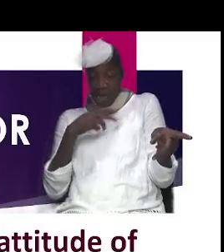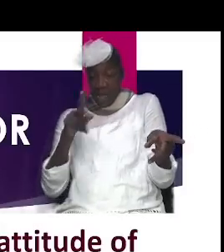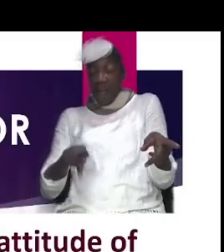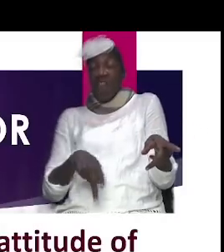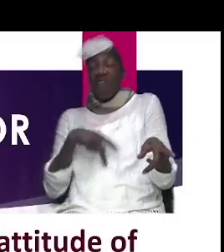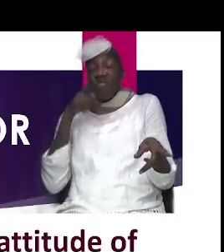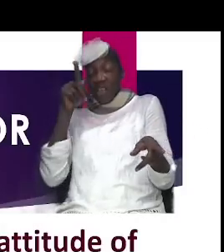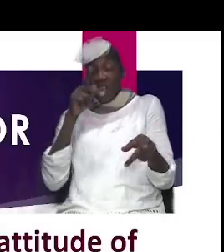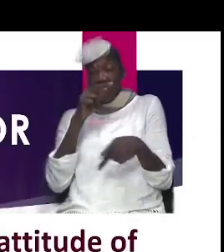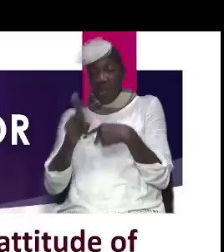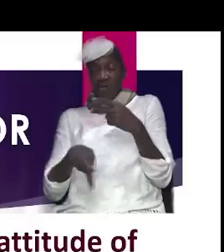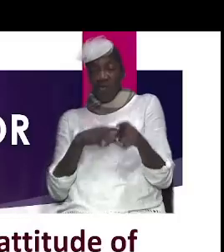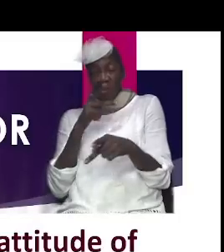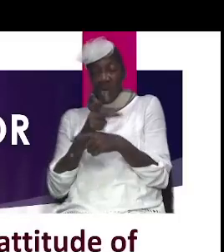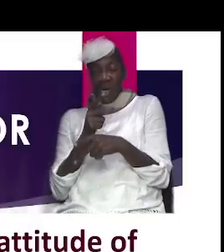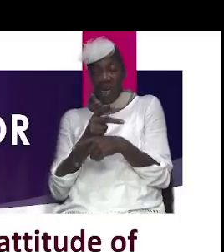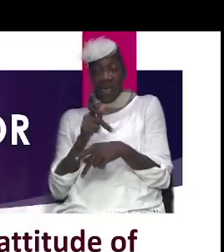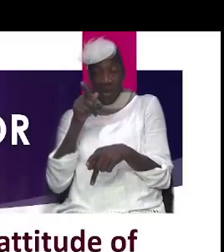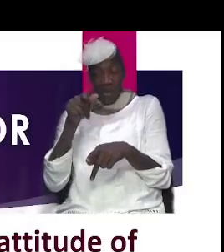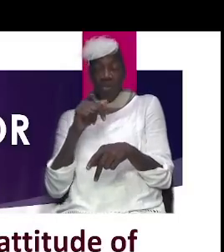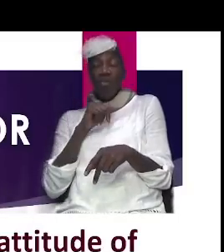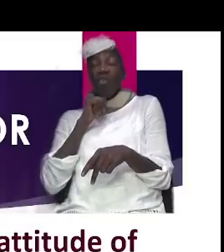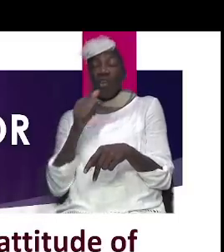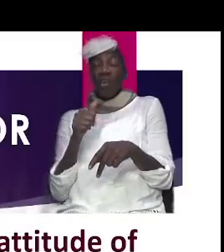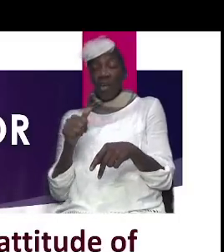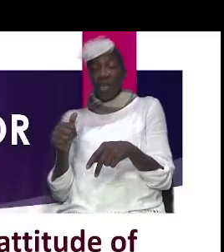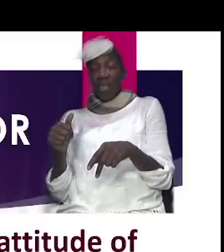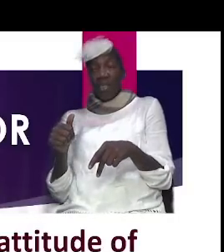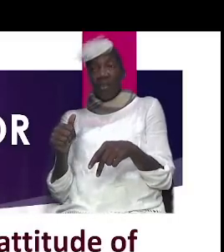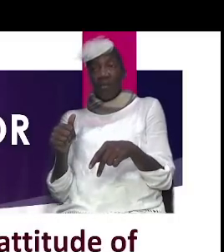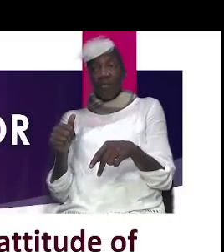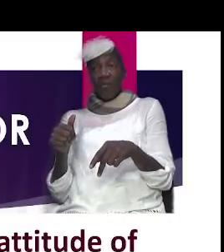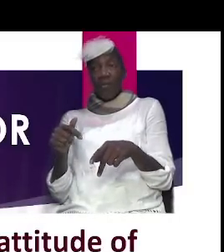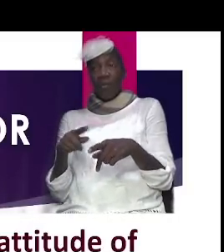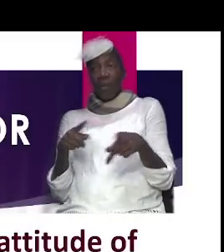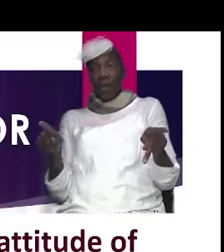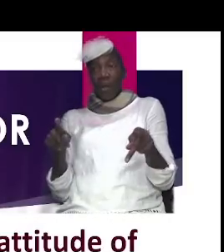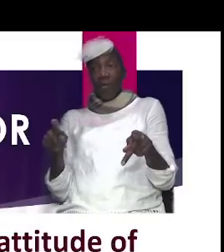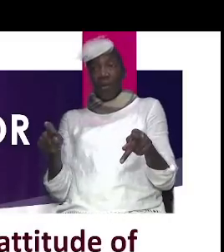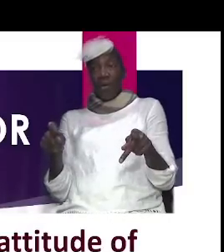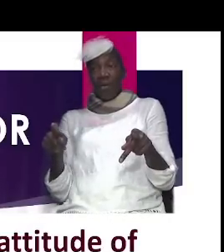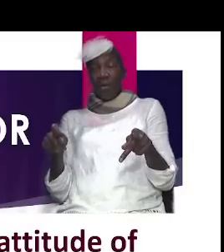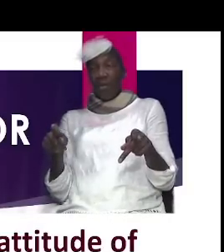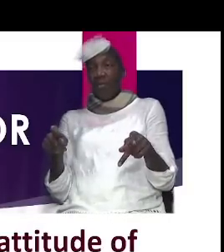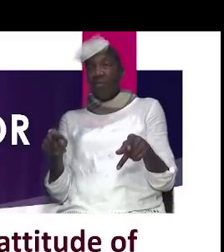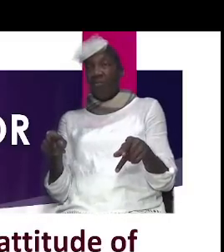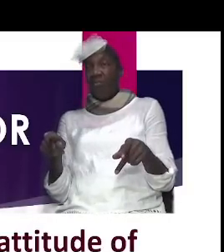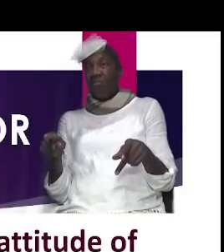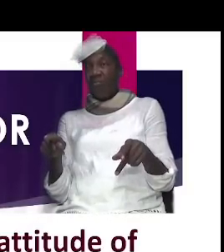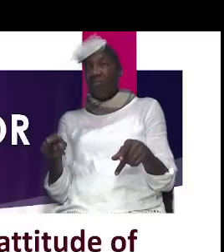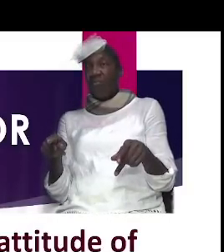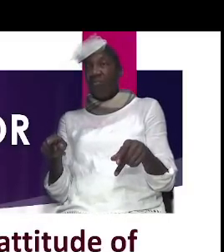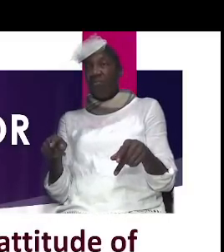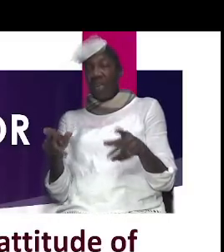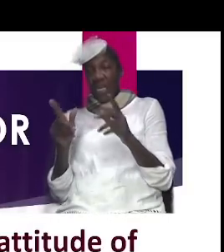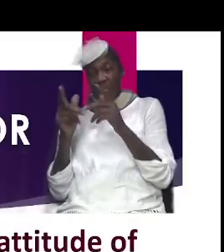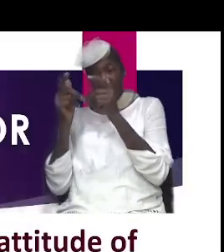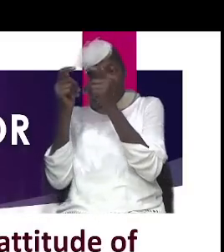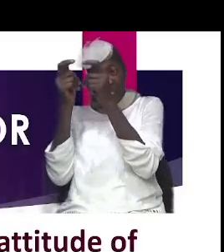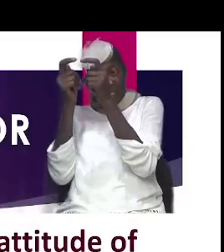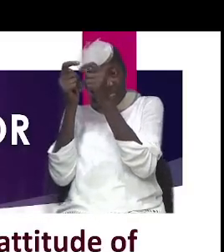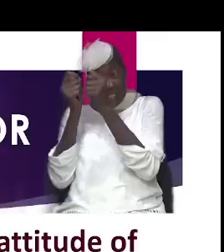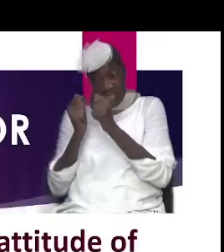not. Or a man can seemingly be mean and I can say, boy, this man is tight and he is